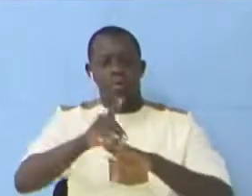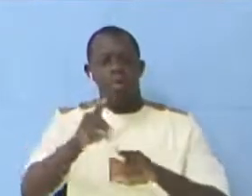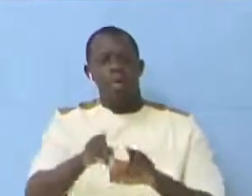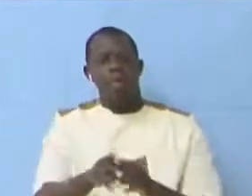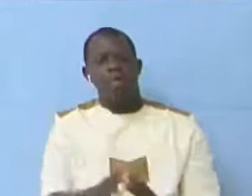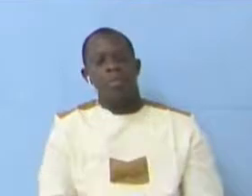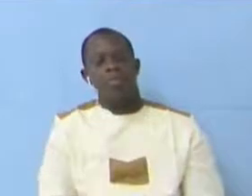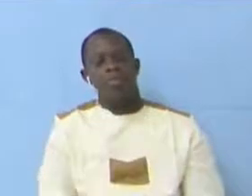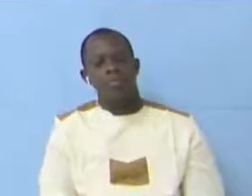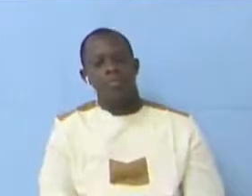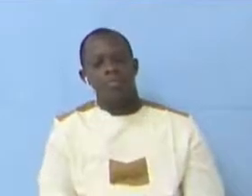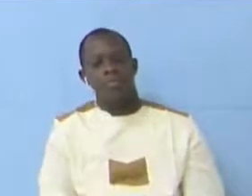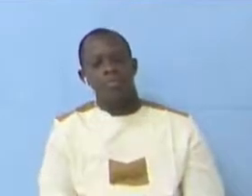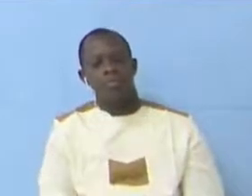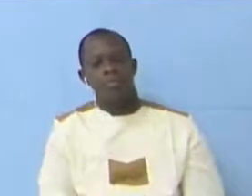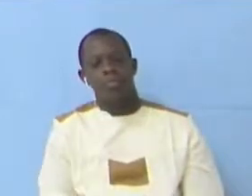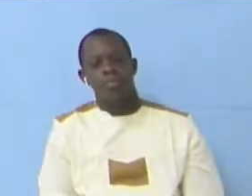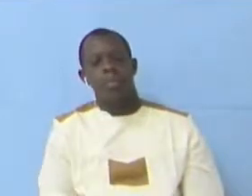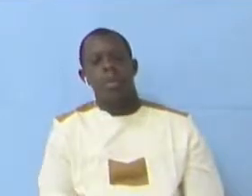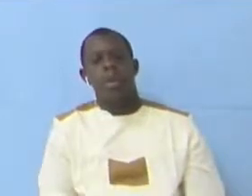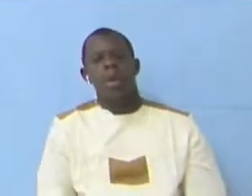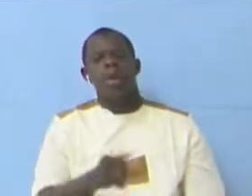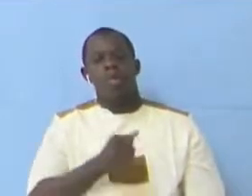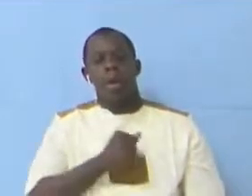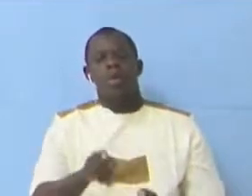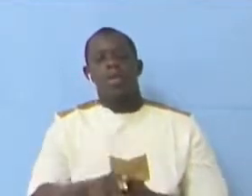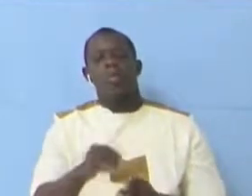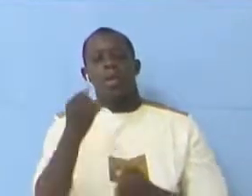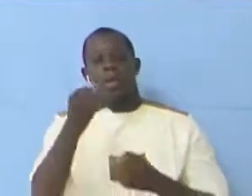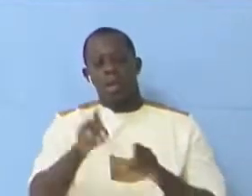My reserve light came on.